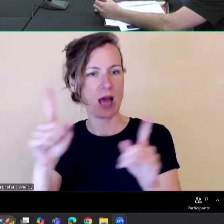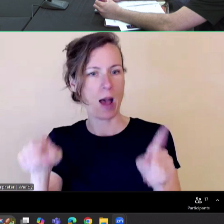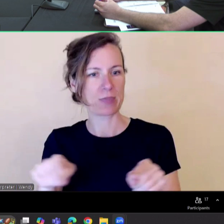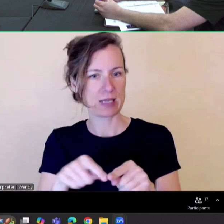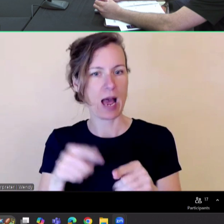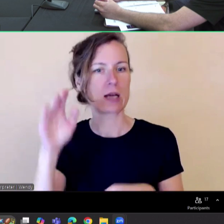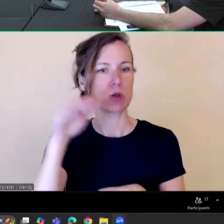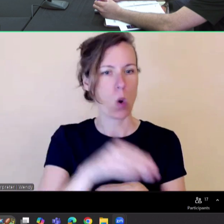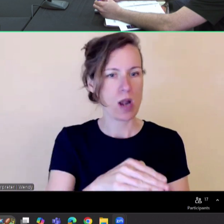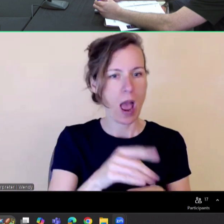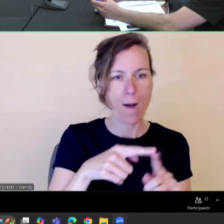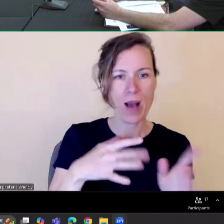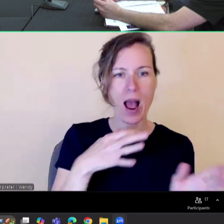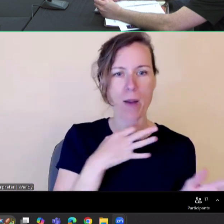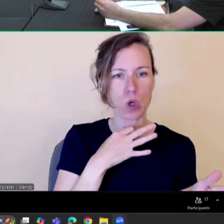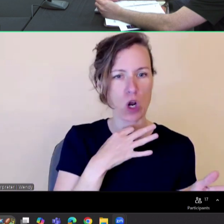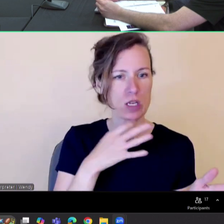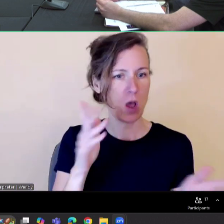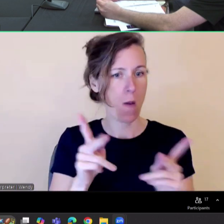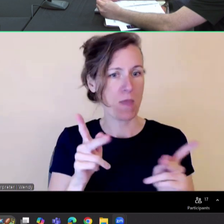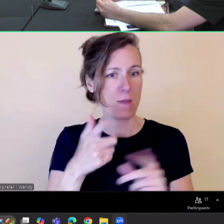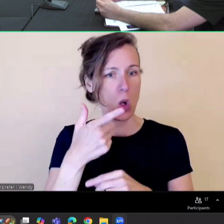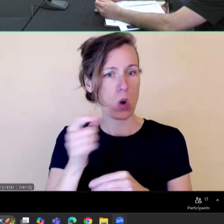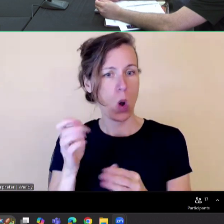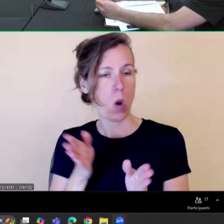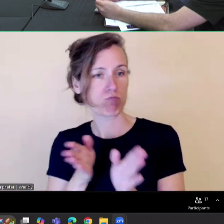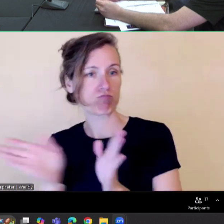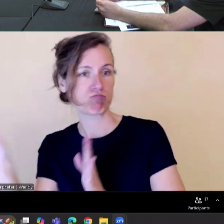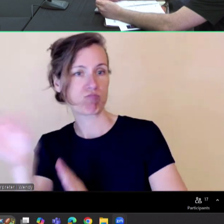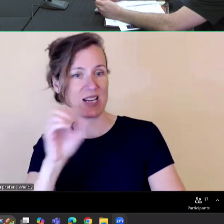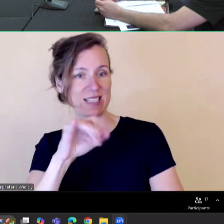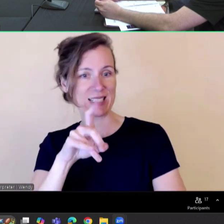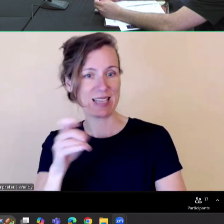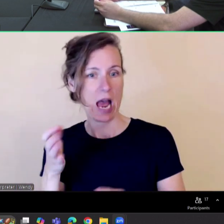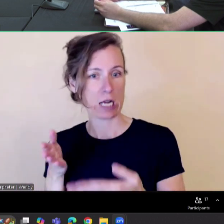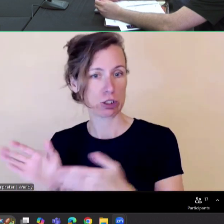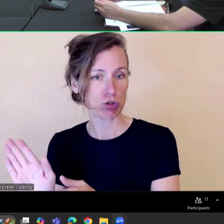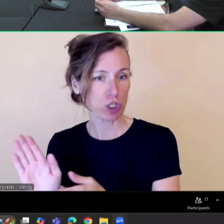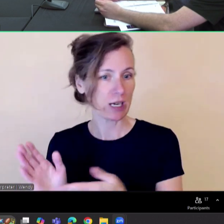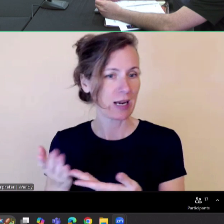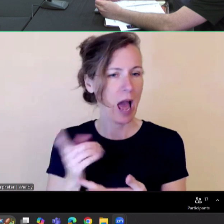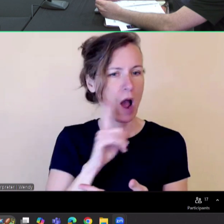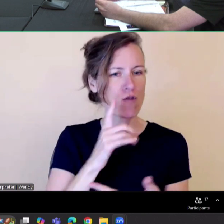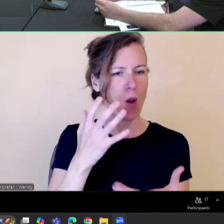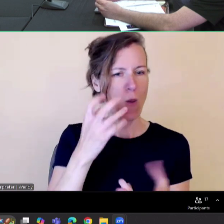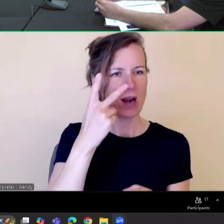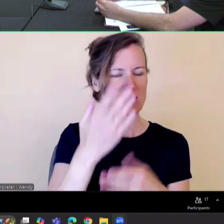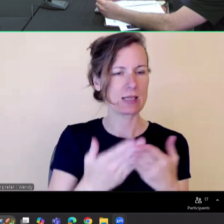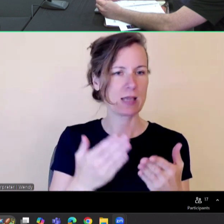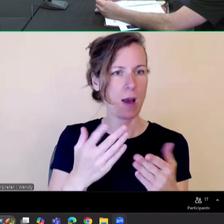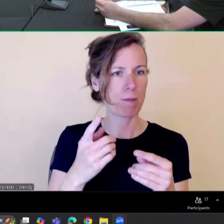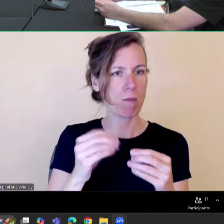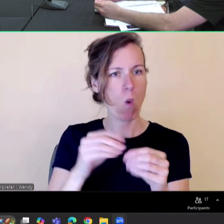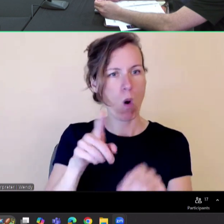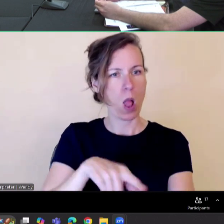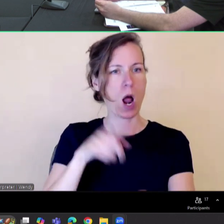some more longitudinal studies on like overall neighborhood safety, and I'm sure you all have that data or can get it over the course of the next year